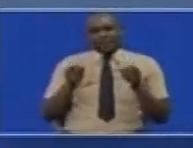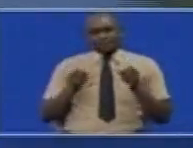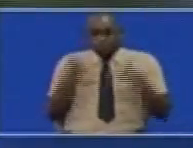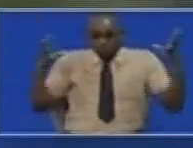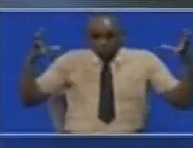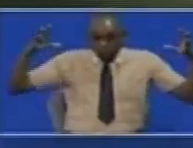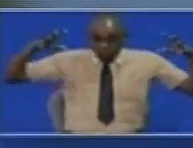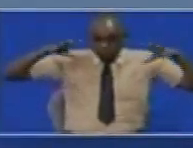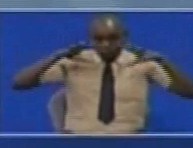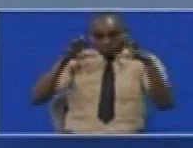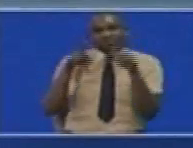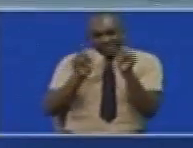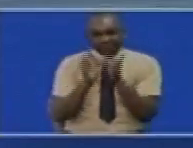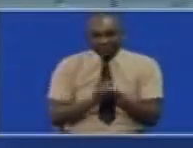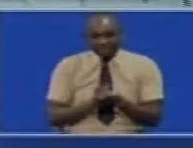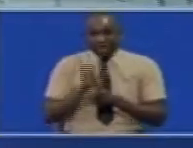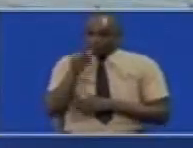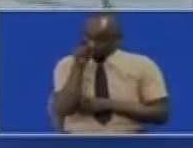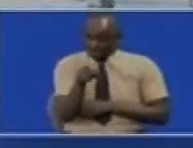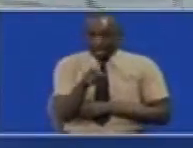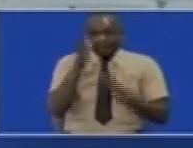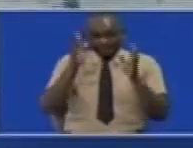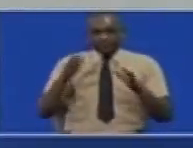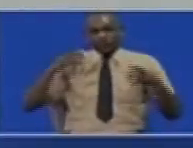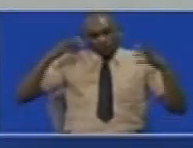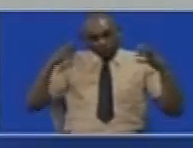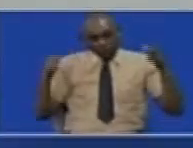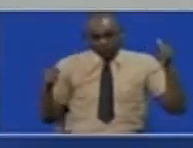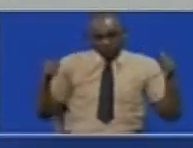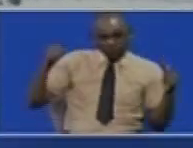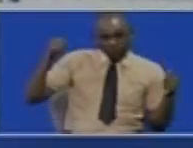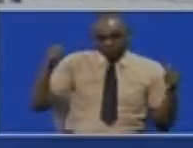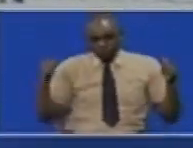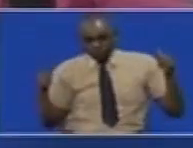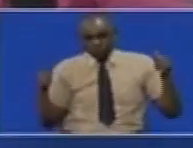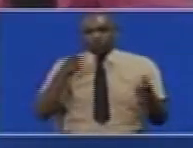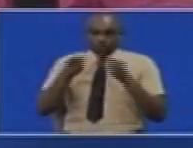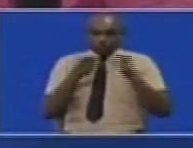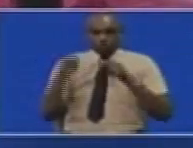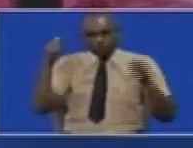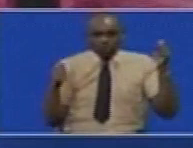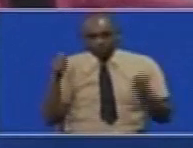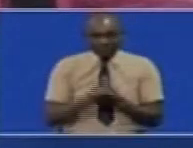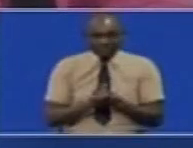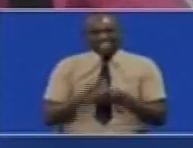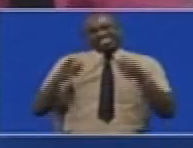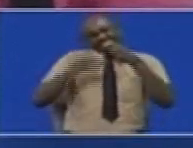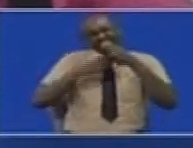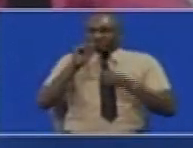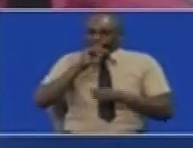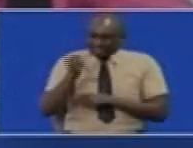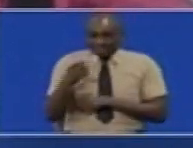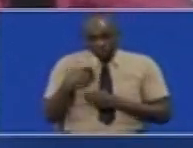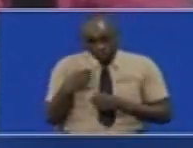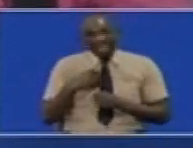certain altitude. Then the skydiver steers the parachute to line up for landing. It takes about 6 minutes to cover a